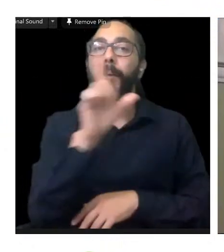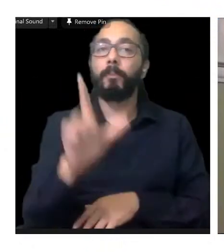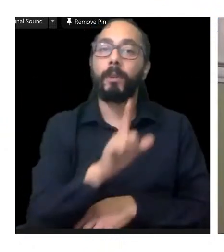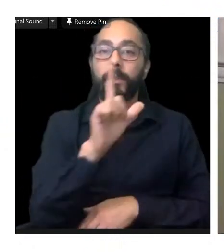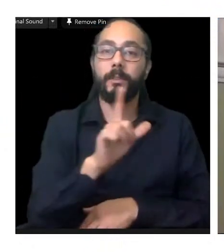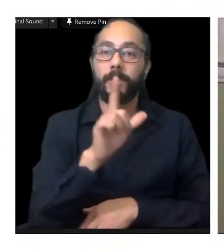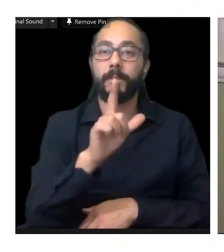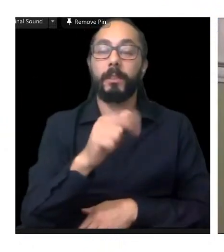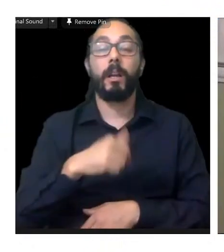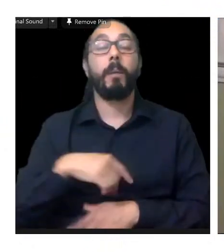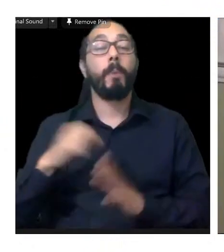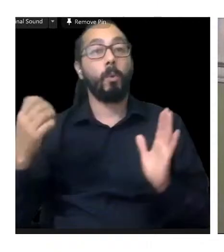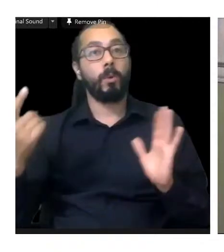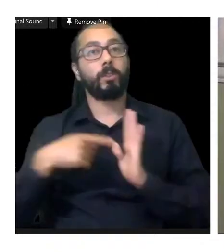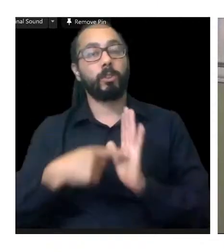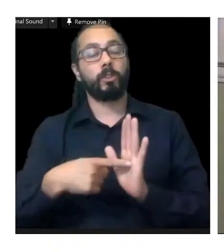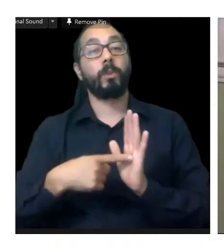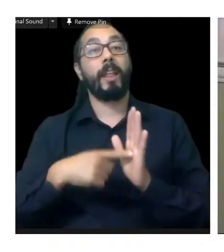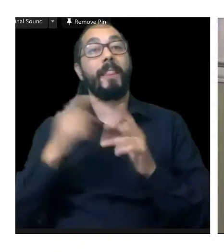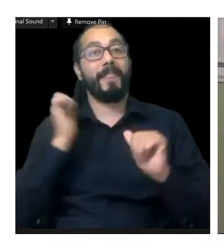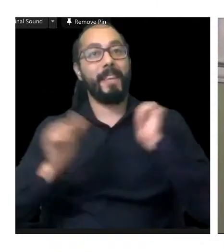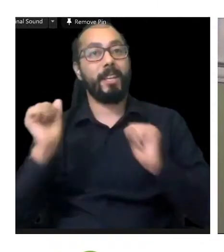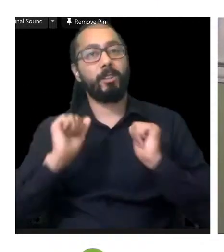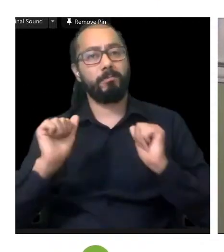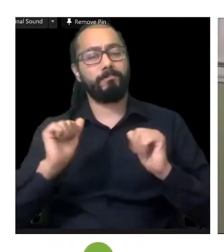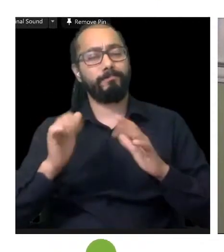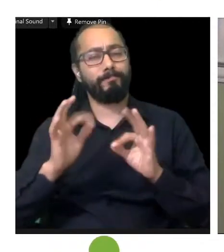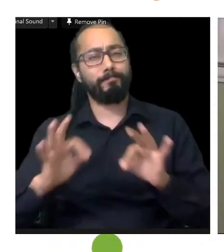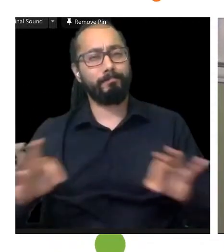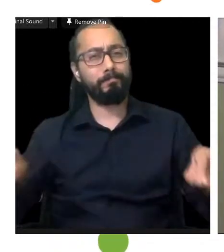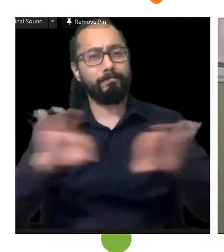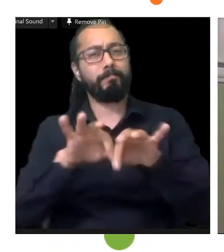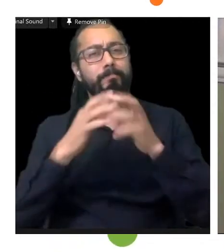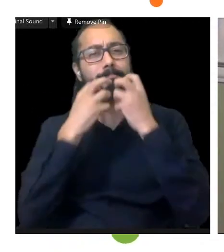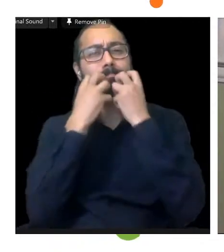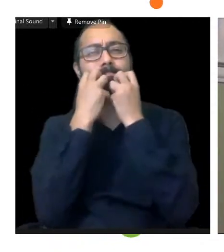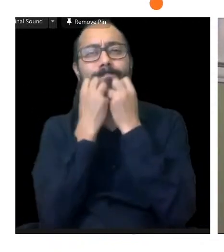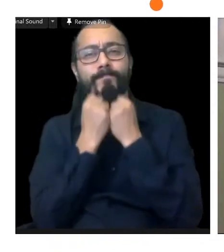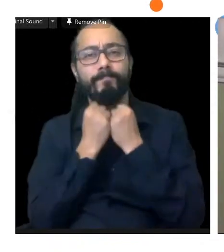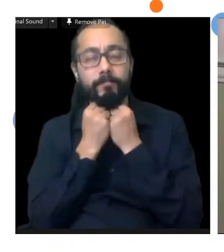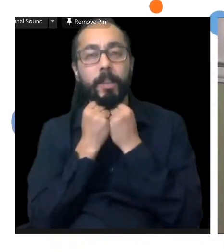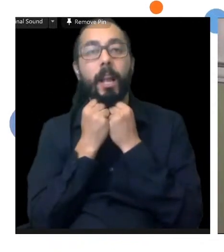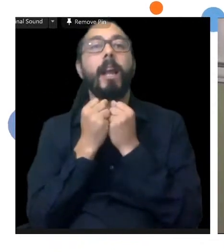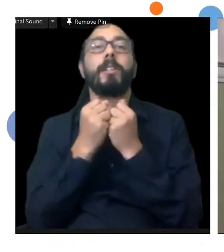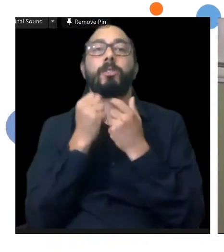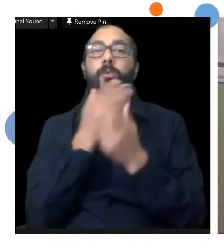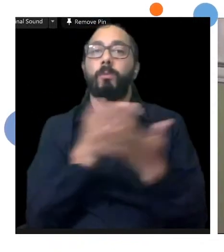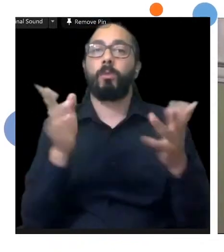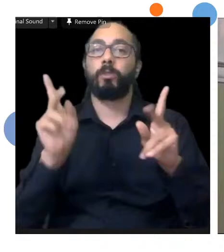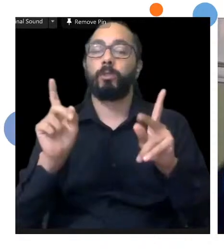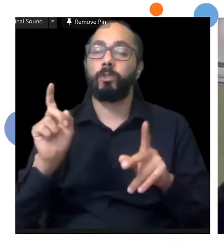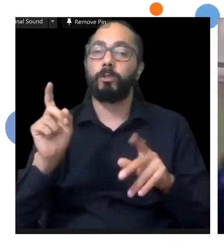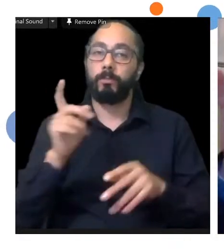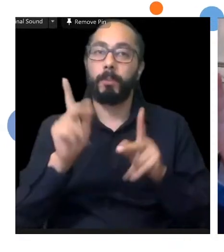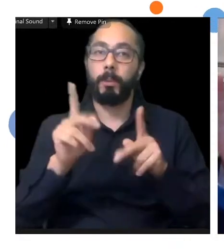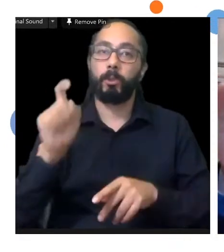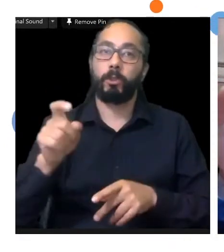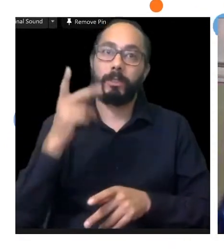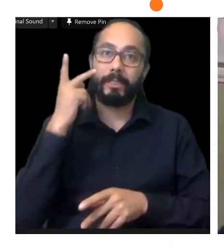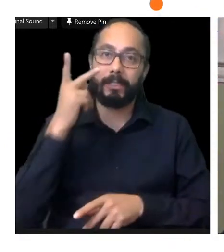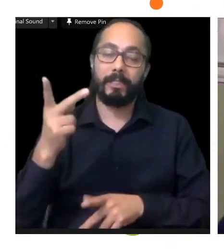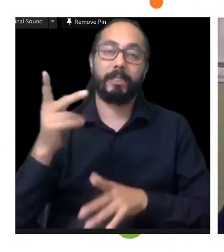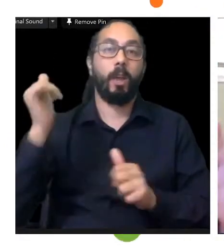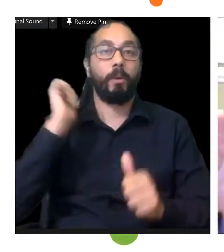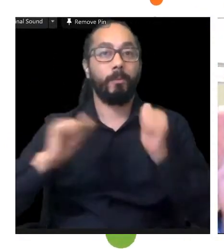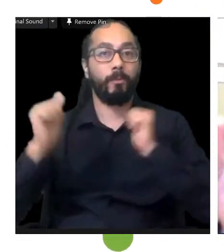is essential and everybody should be able to see what we can provide and be able to do that with our performances,